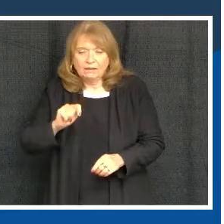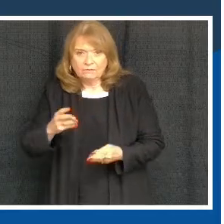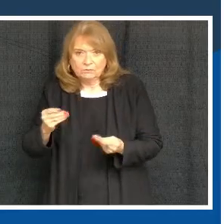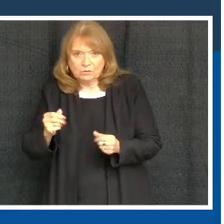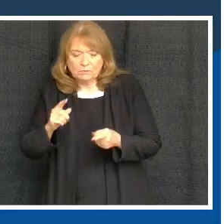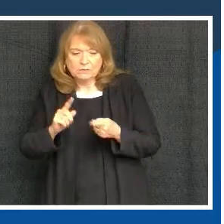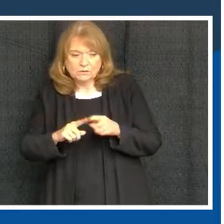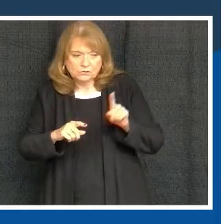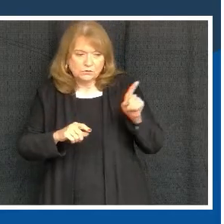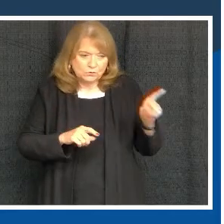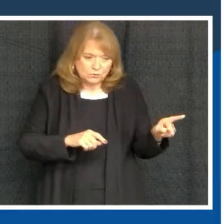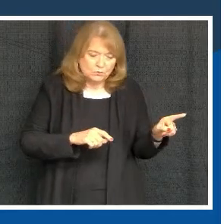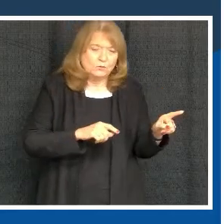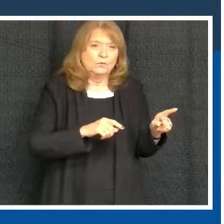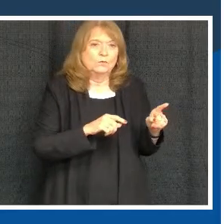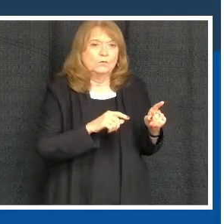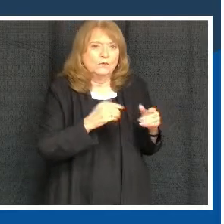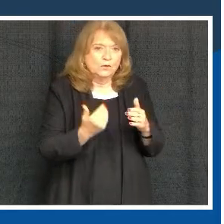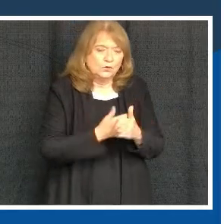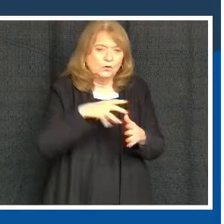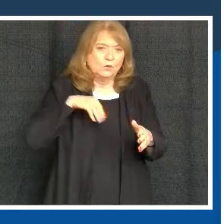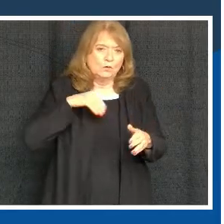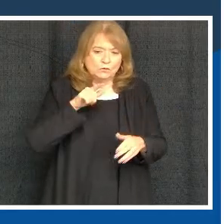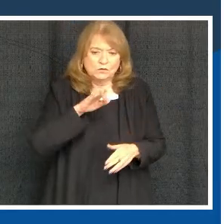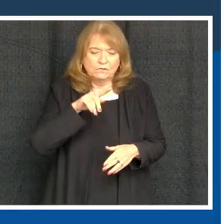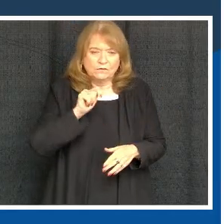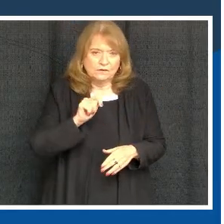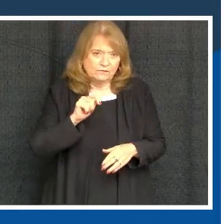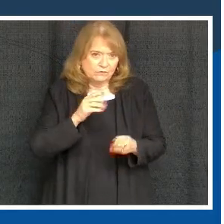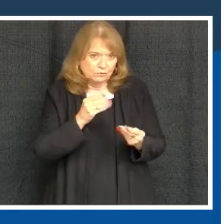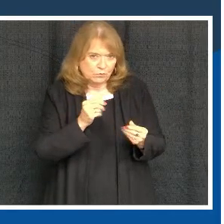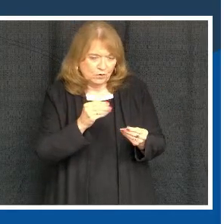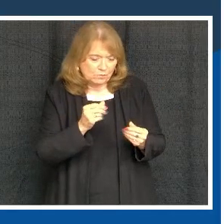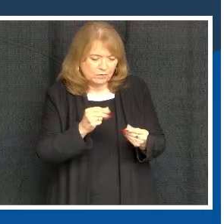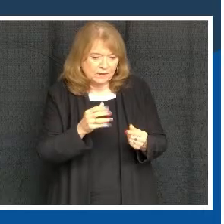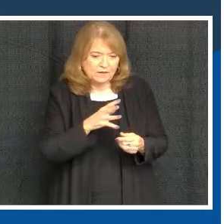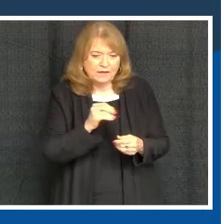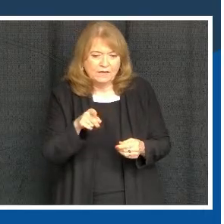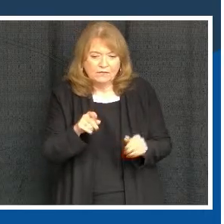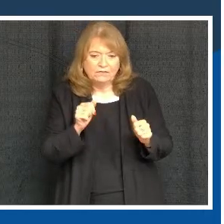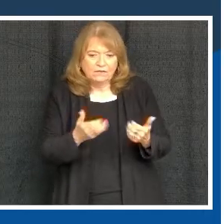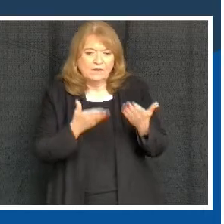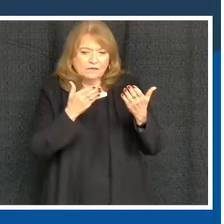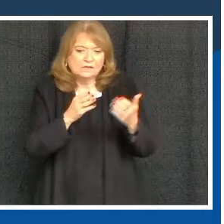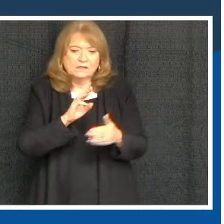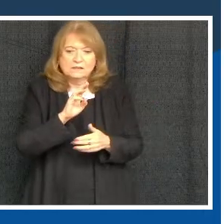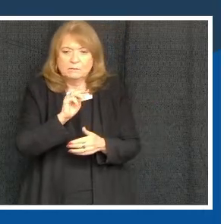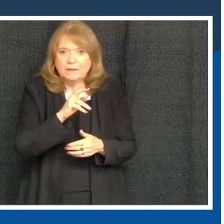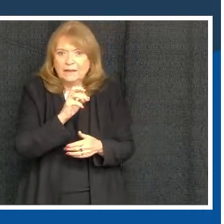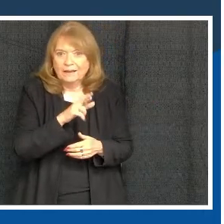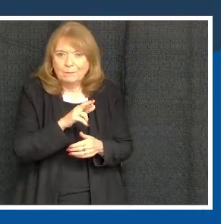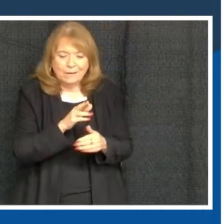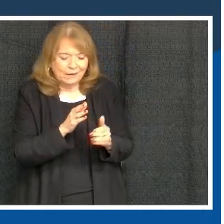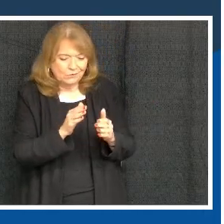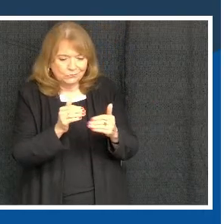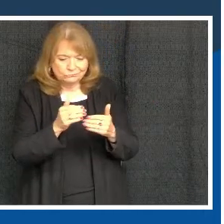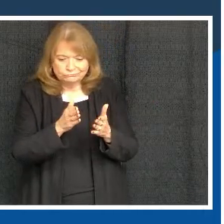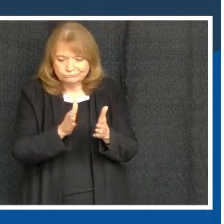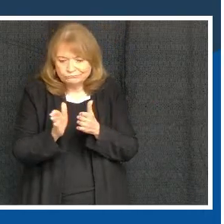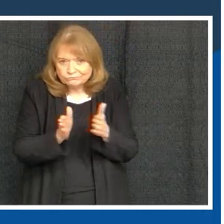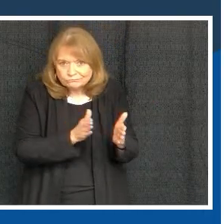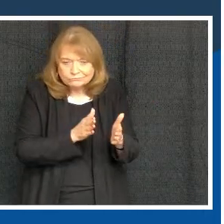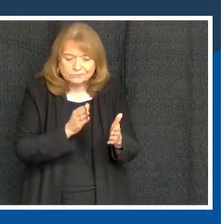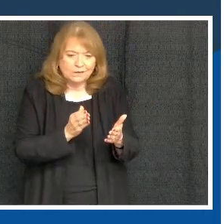Vision Renovations property. Upon the transfer of said property, the owners can submit a minor plat to the Planning Commission and finalize